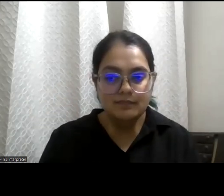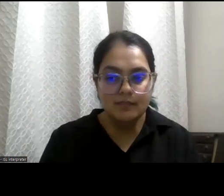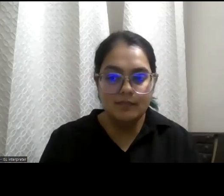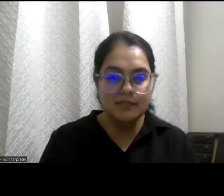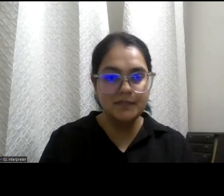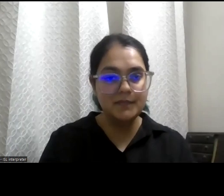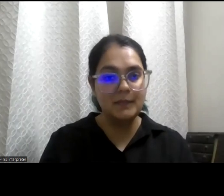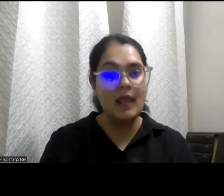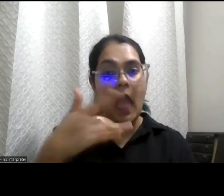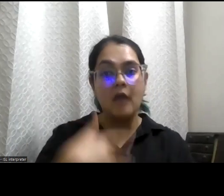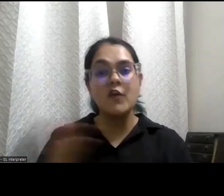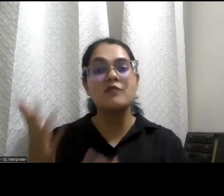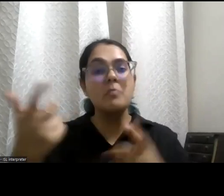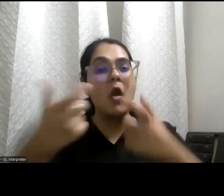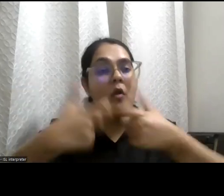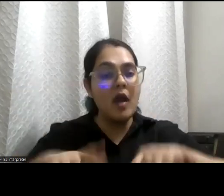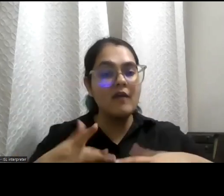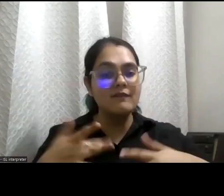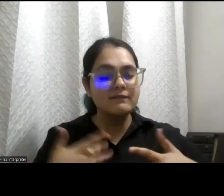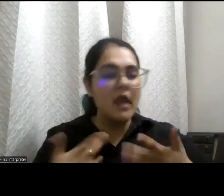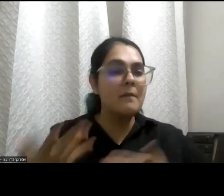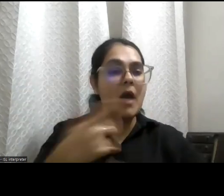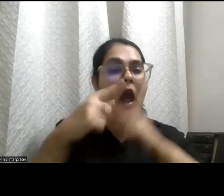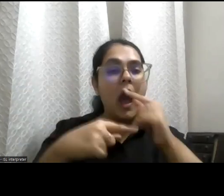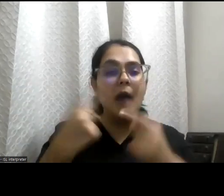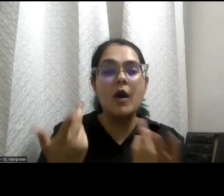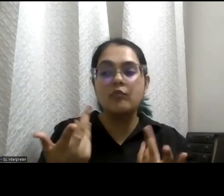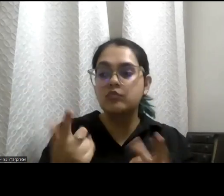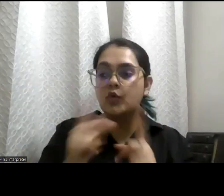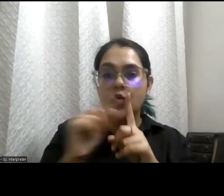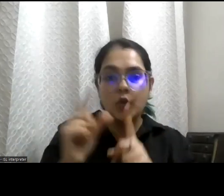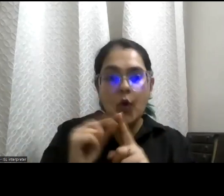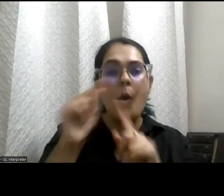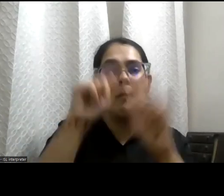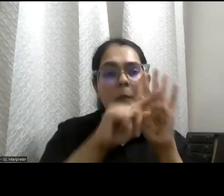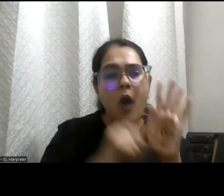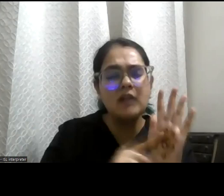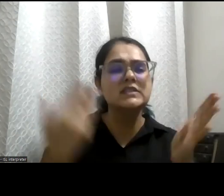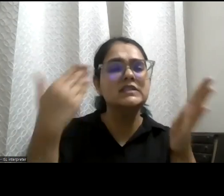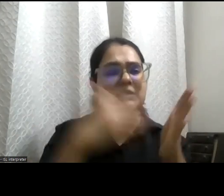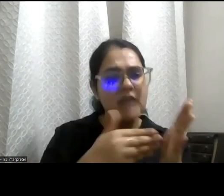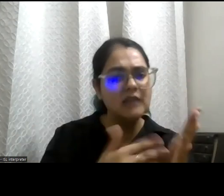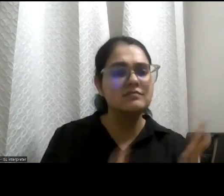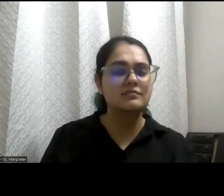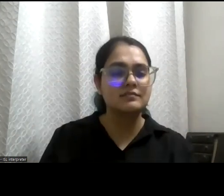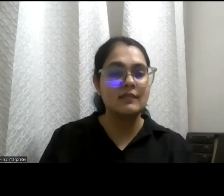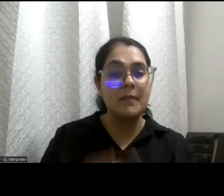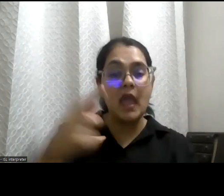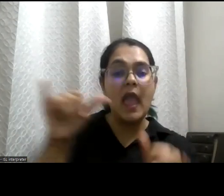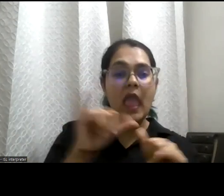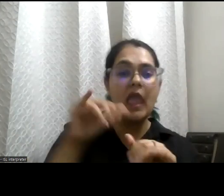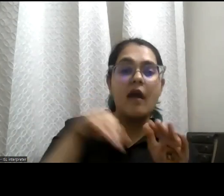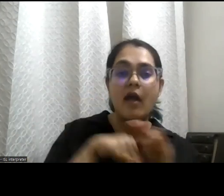the stage has been set about the broad contours, the policies and challenges in the area of